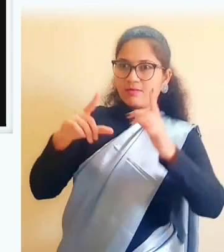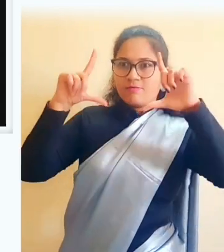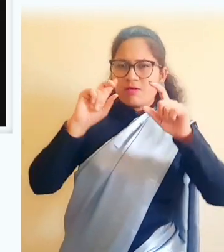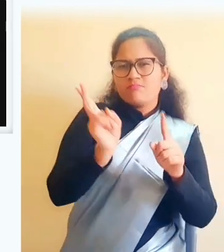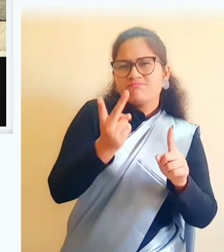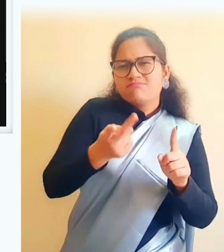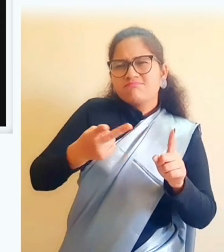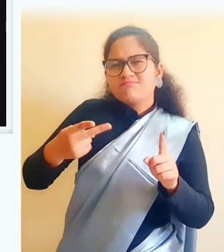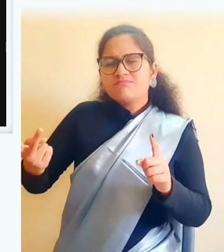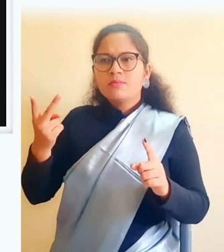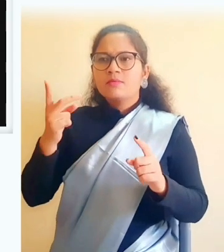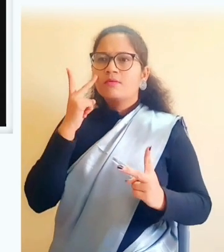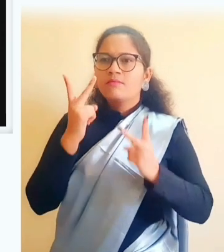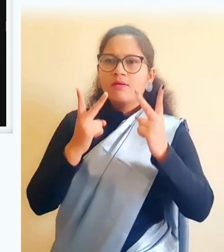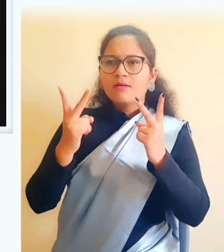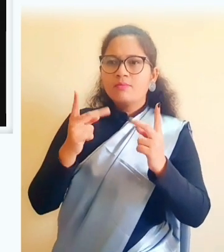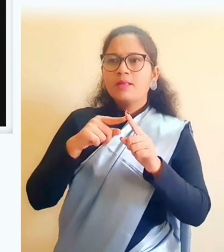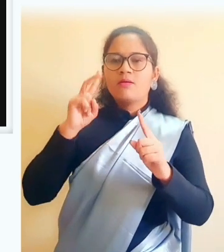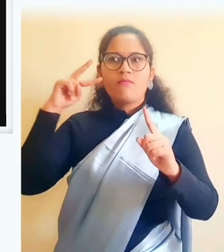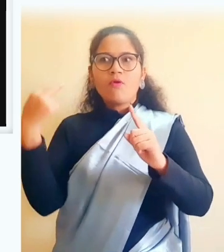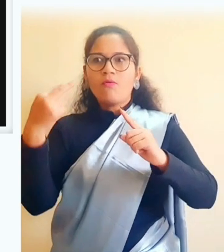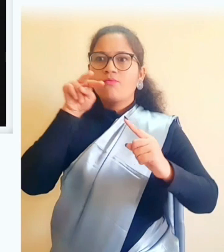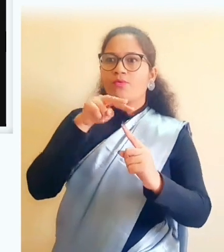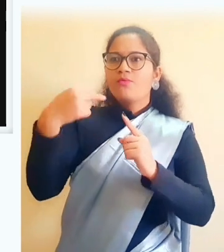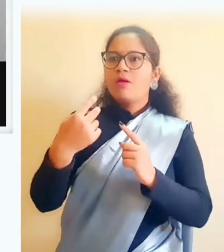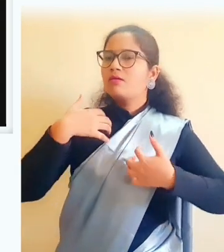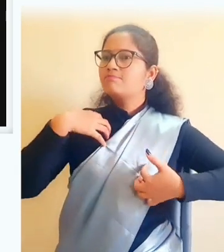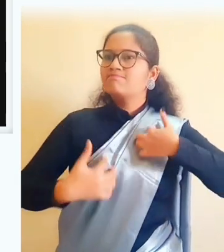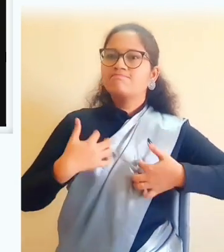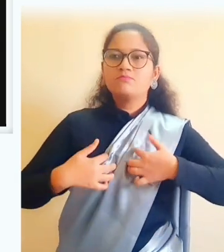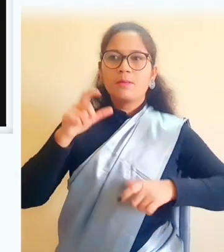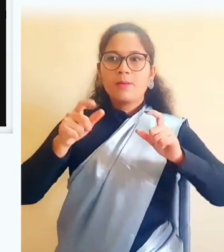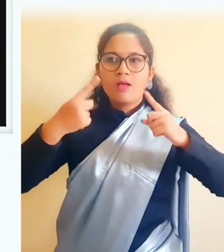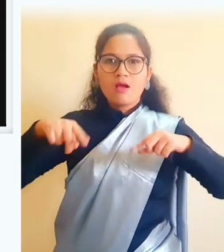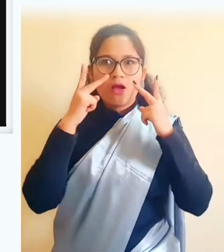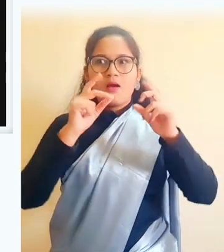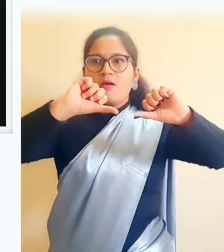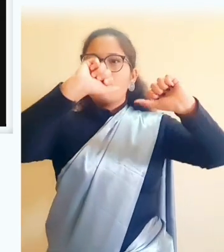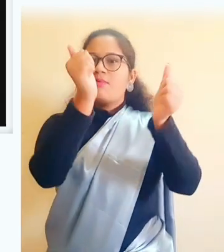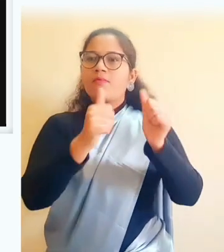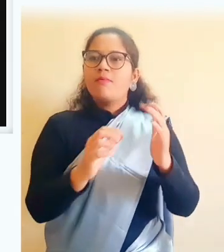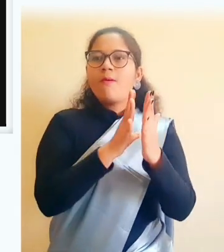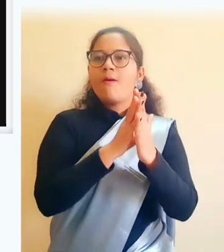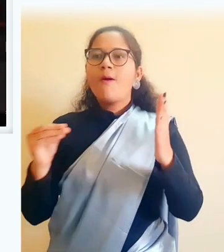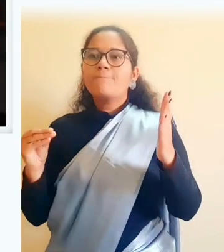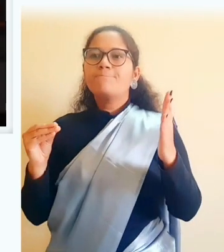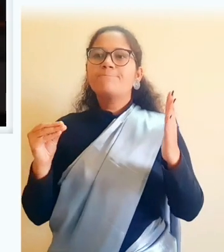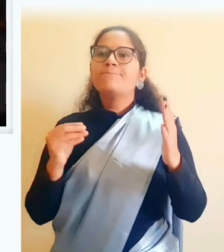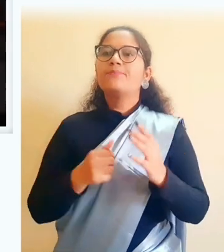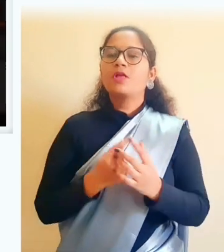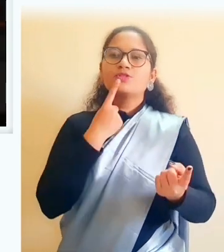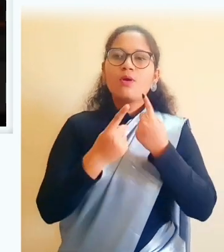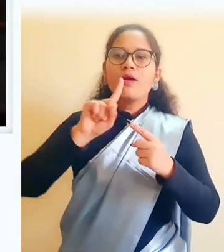Gopura, the Lul's pagoda is seen through a different medium that in turn inspired the Delft pyramids. It